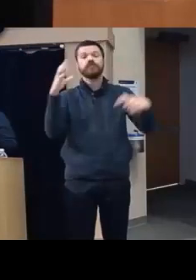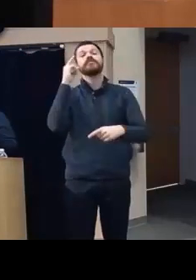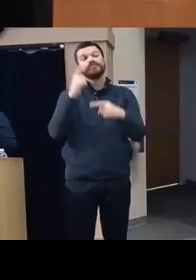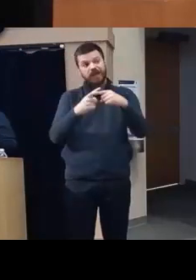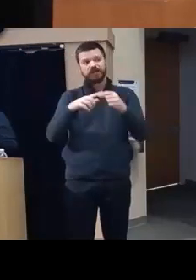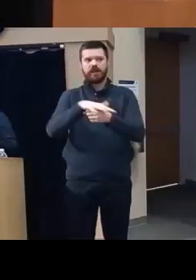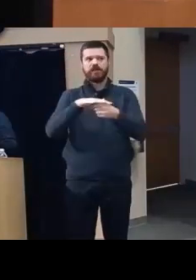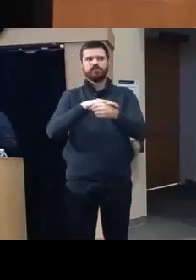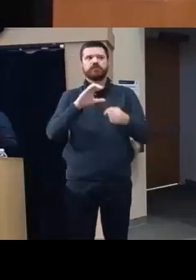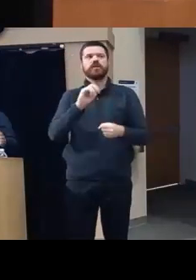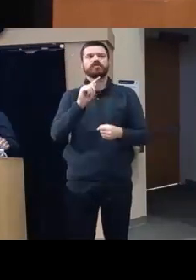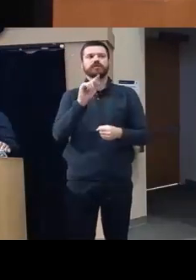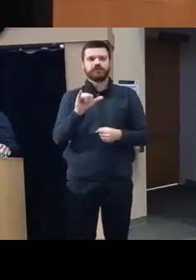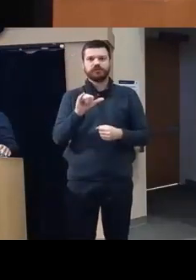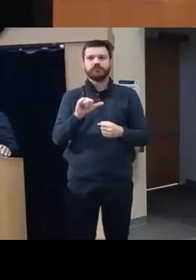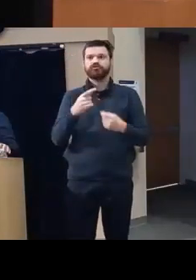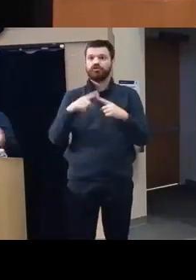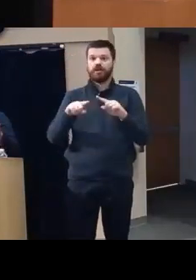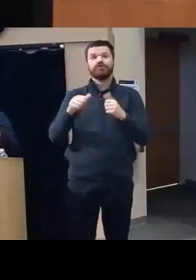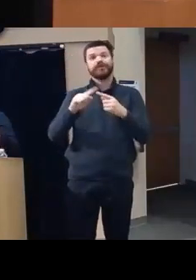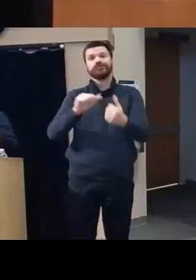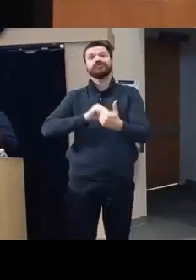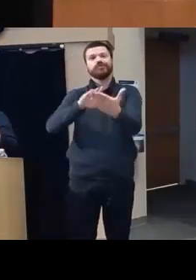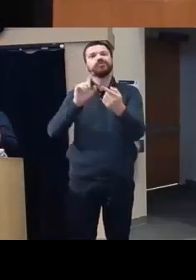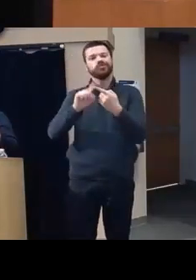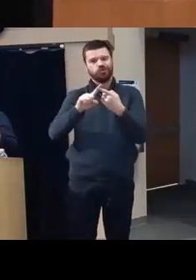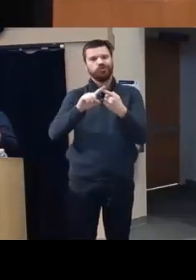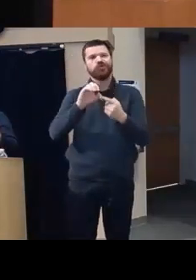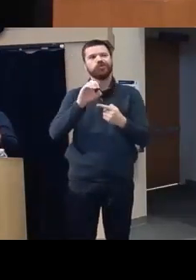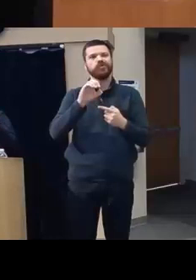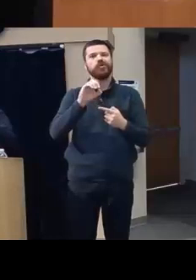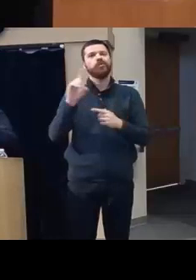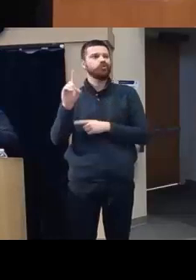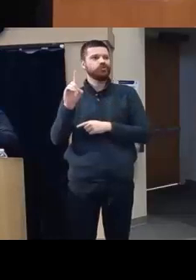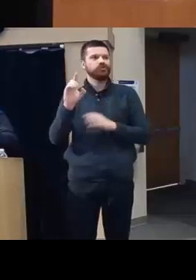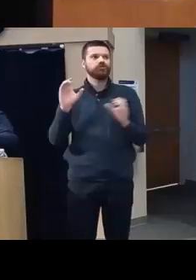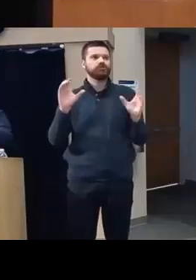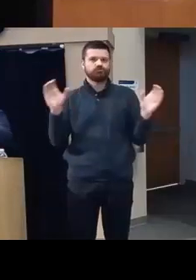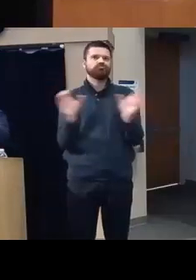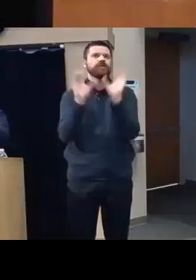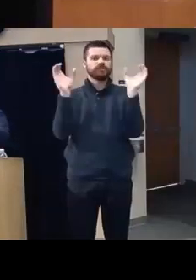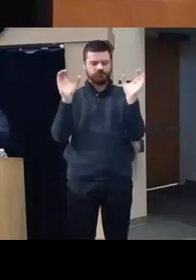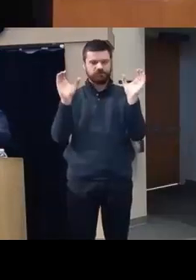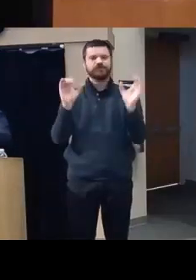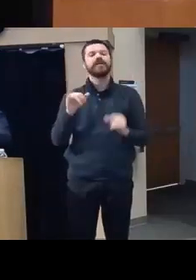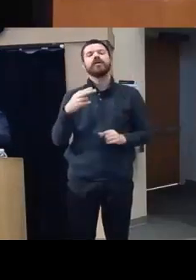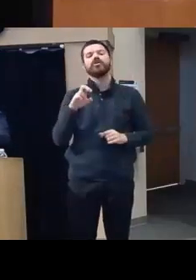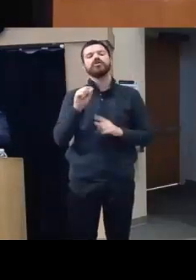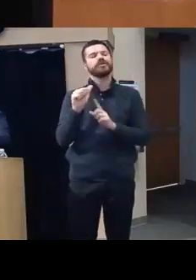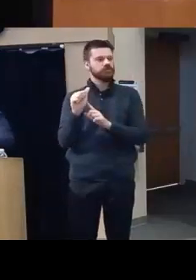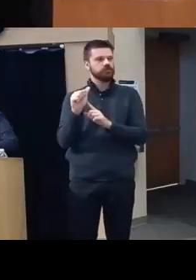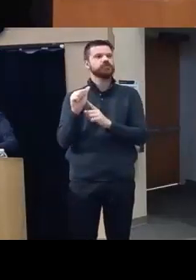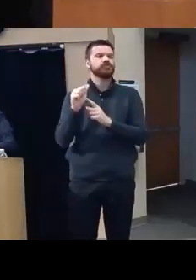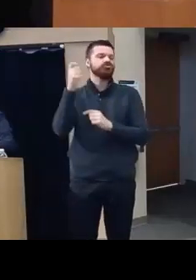county in responding to the overdose crisis. So the HRSA grant was provided to our department in the context of the